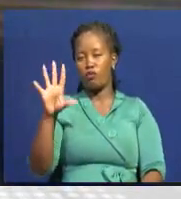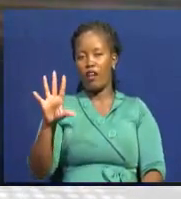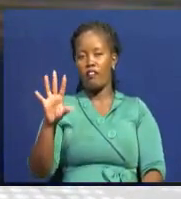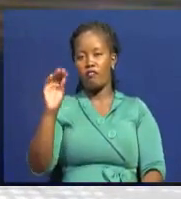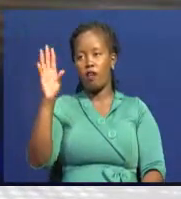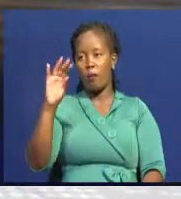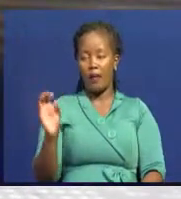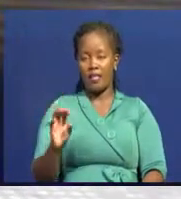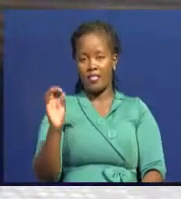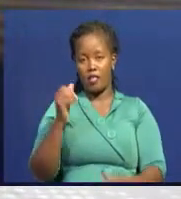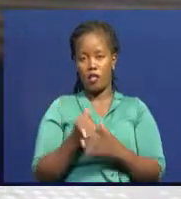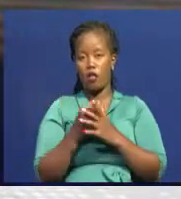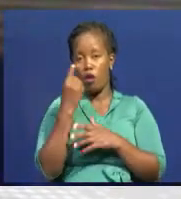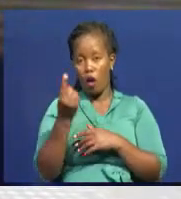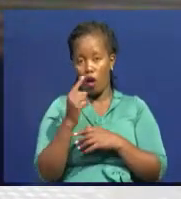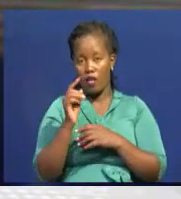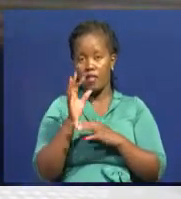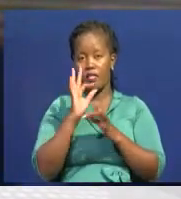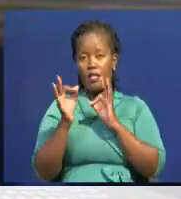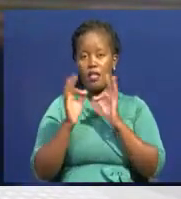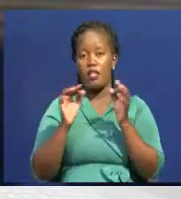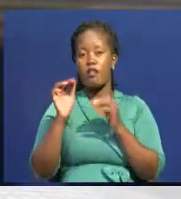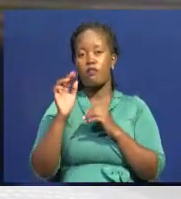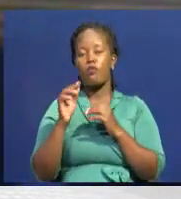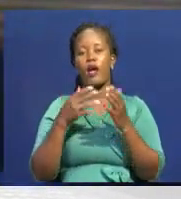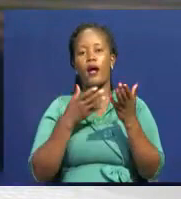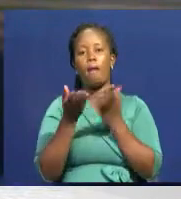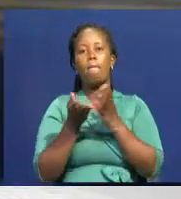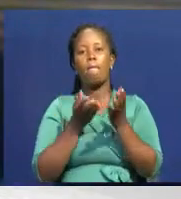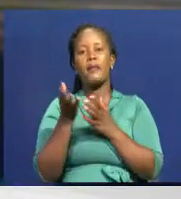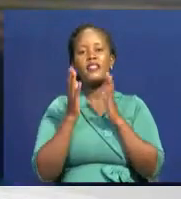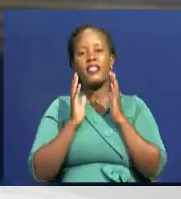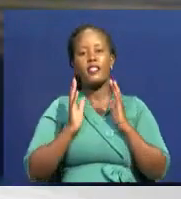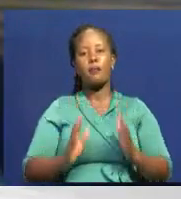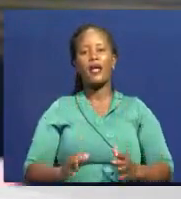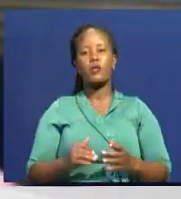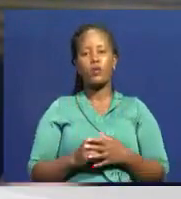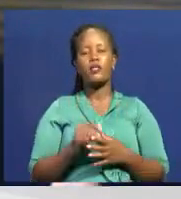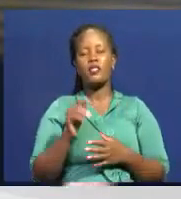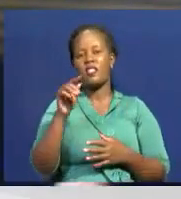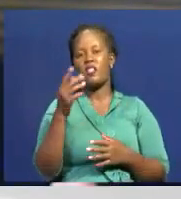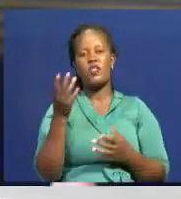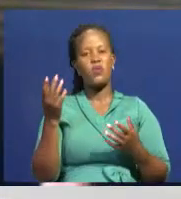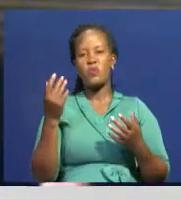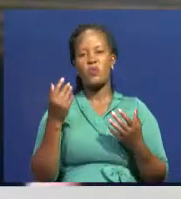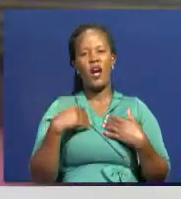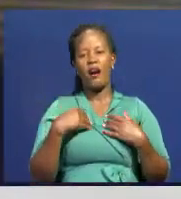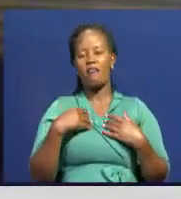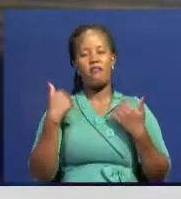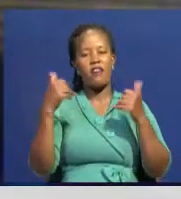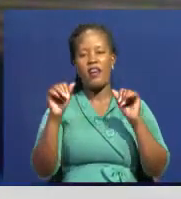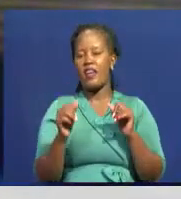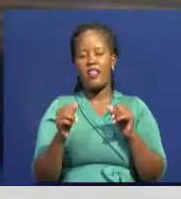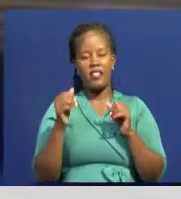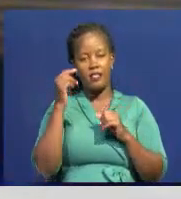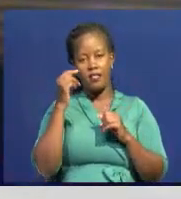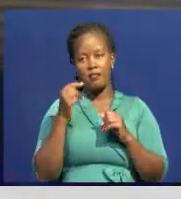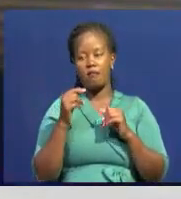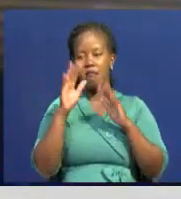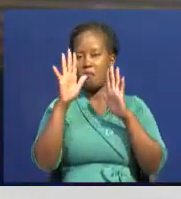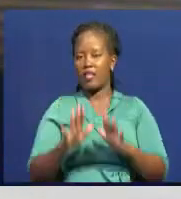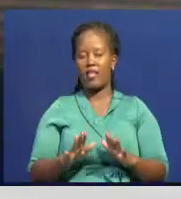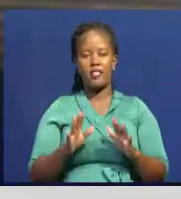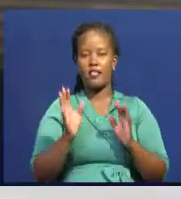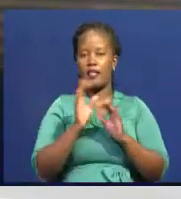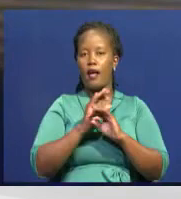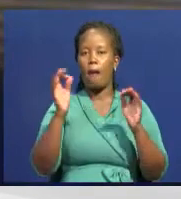Unless you're a business person who invests it in something here, then it's not going to make any sense. So what is the